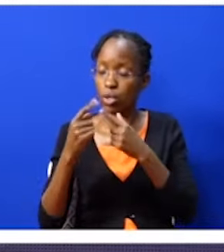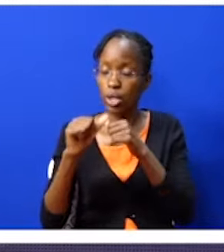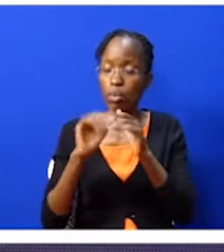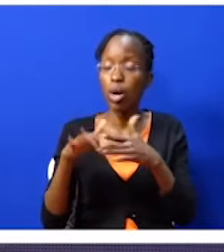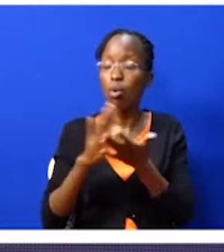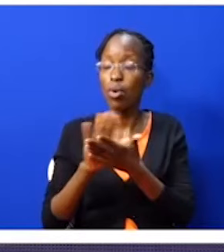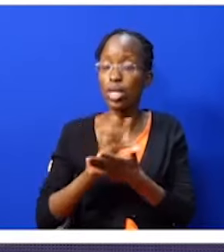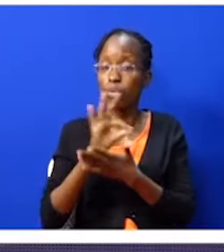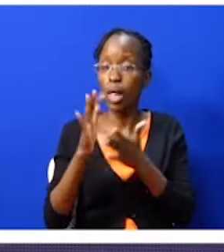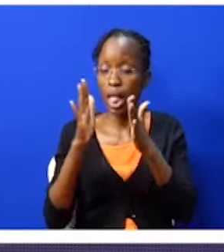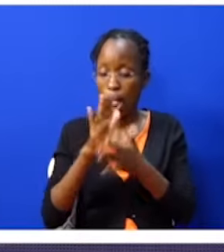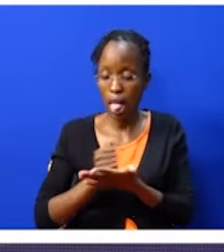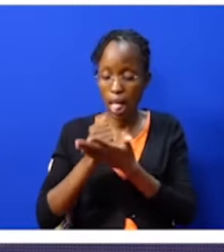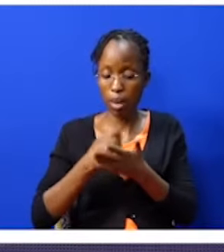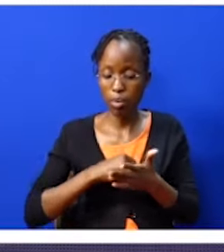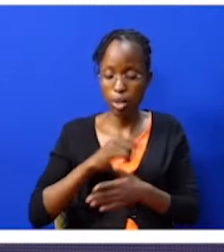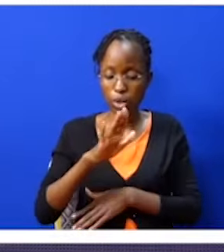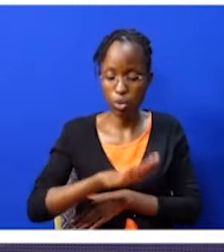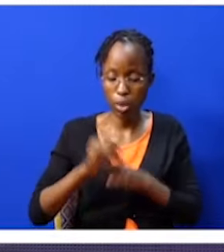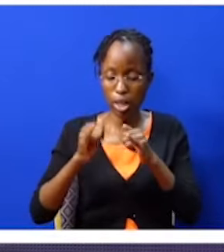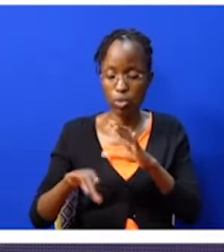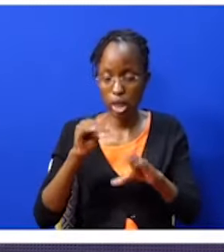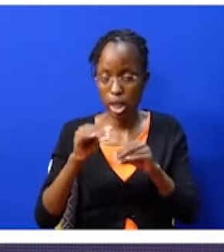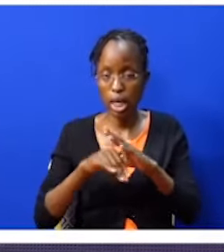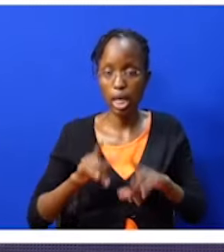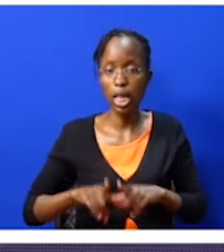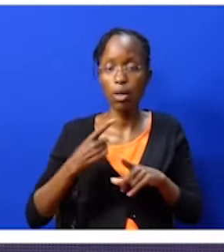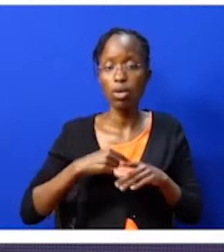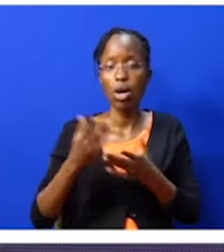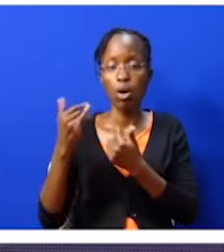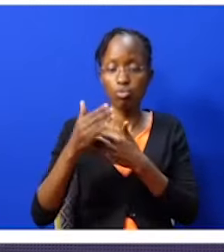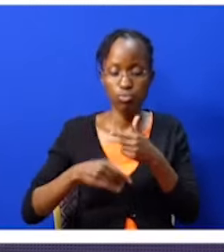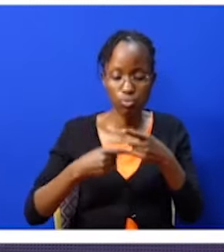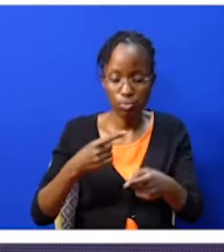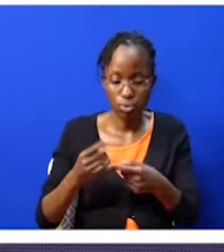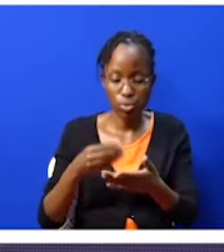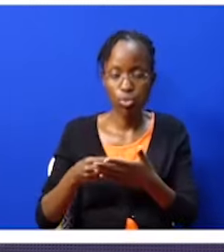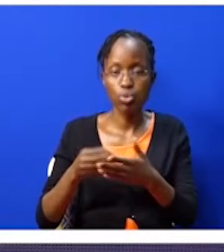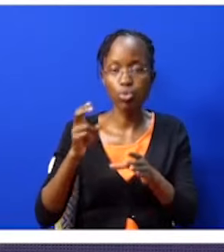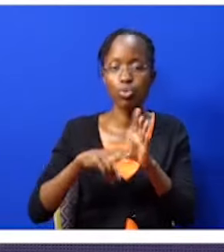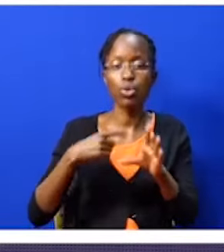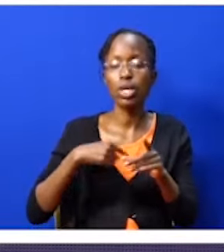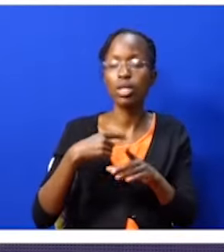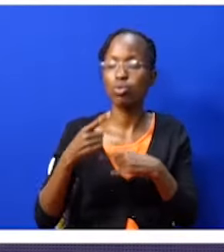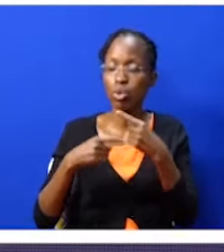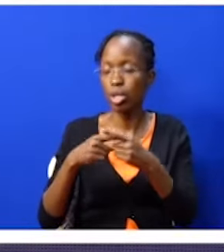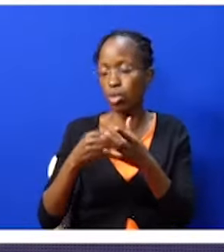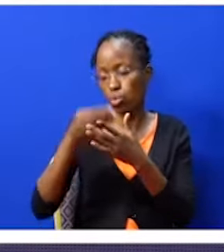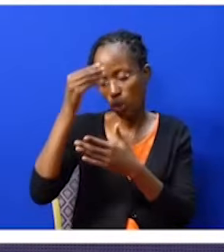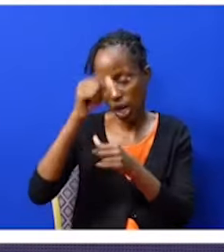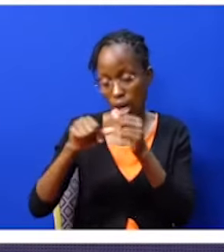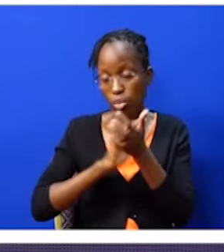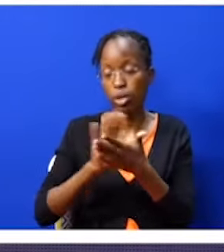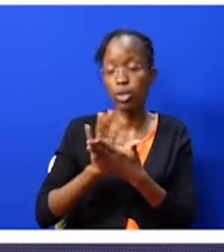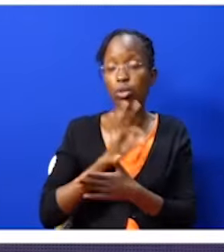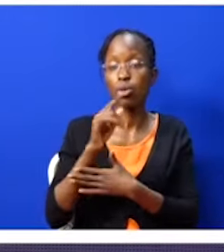new territories within our lives. I hope you join us in the weeks to follow as we talk more about the Holy Spirit and